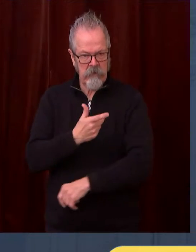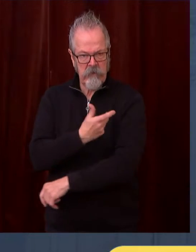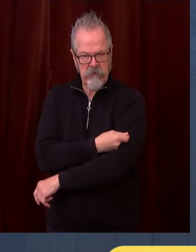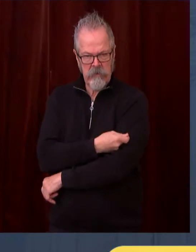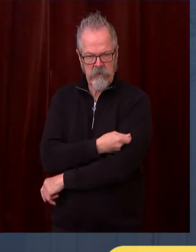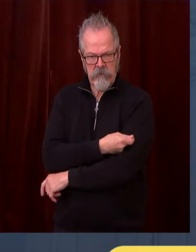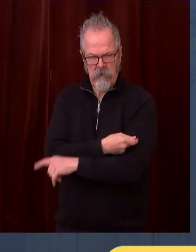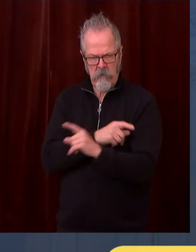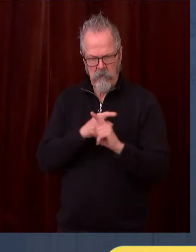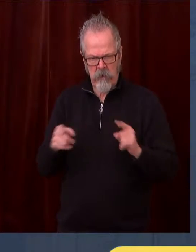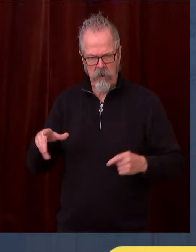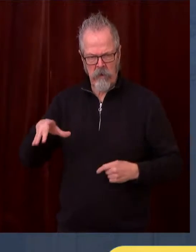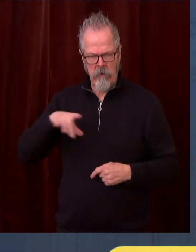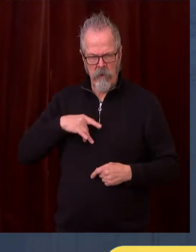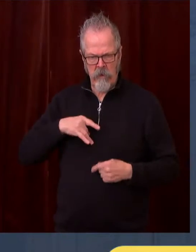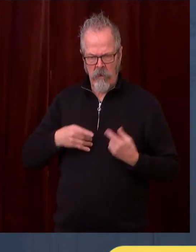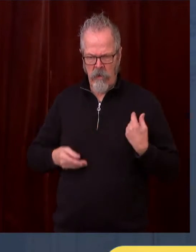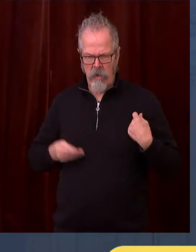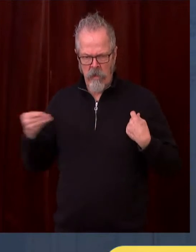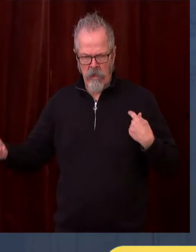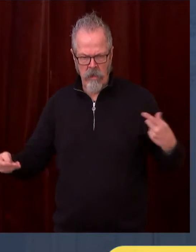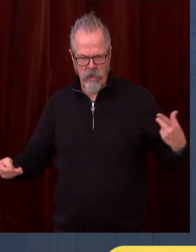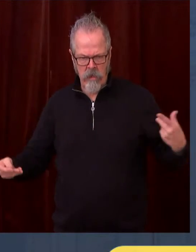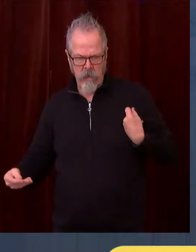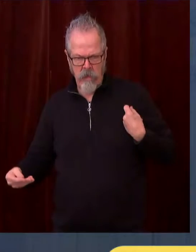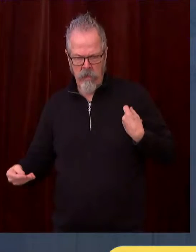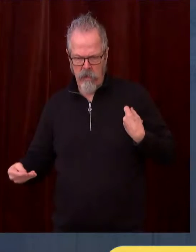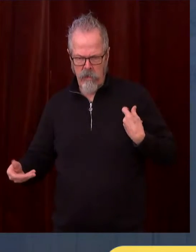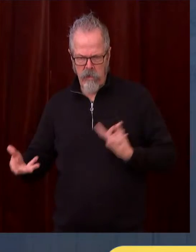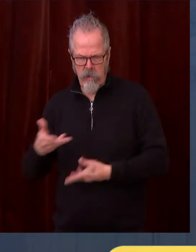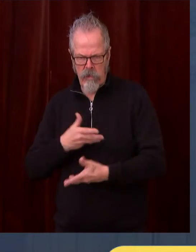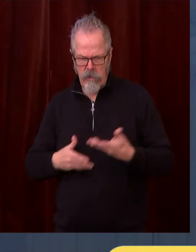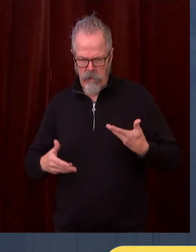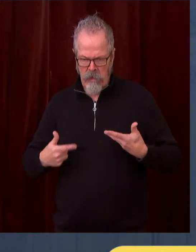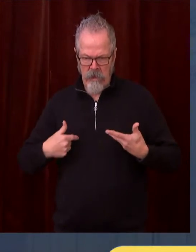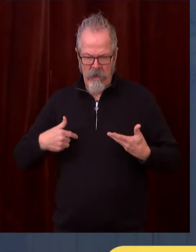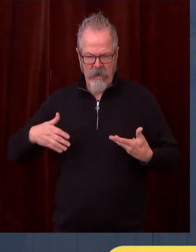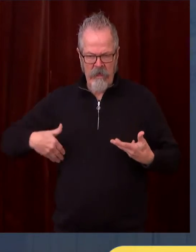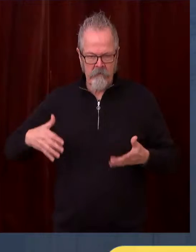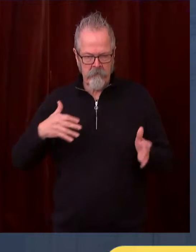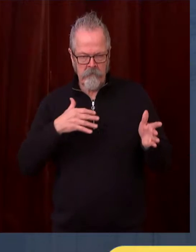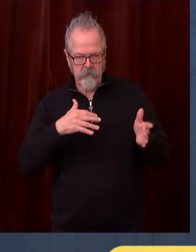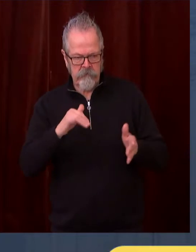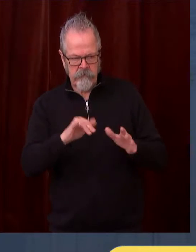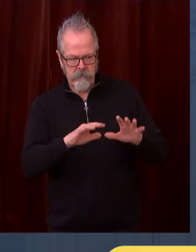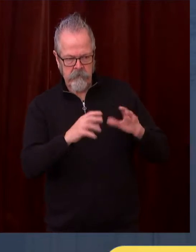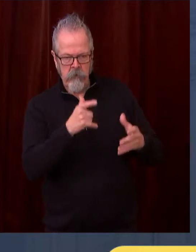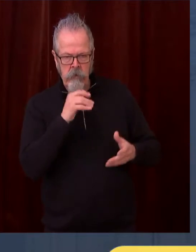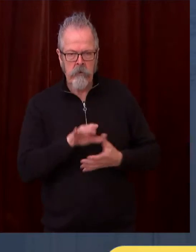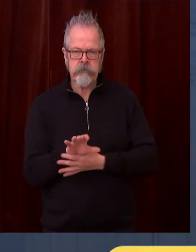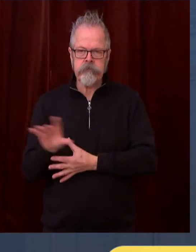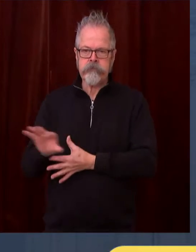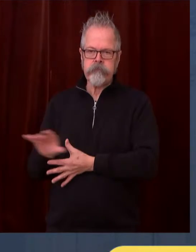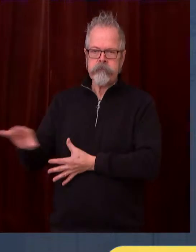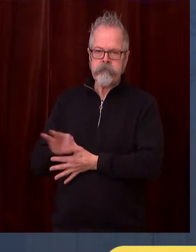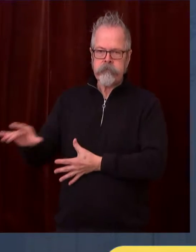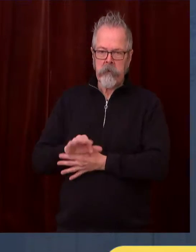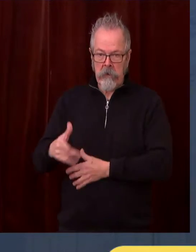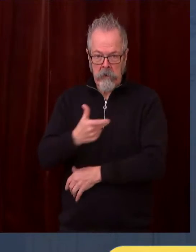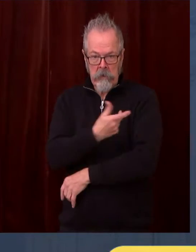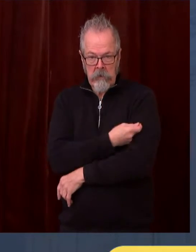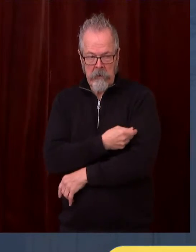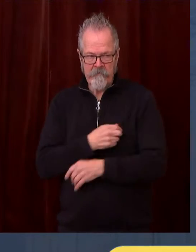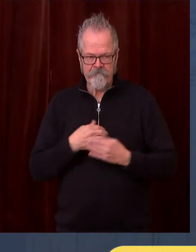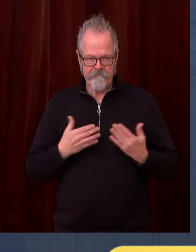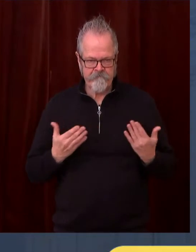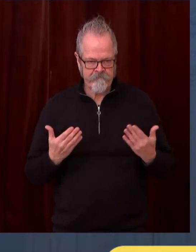now at this point: masking, social distancing, minimizing large gatherings, etc. That's going to be important until we